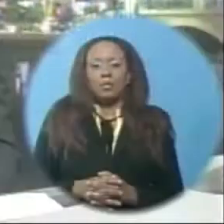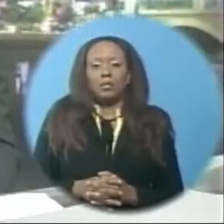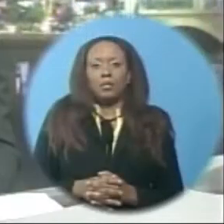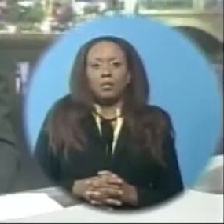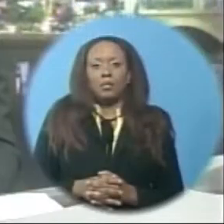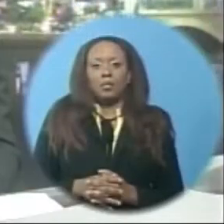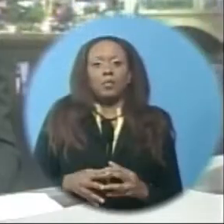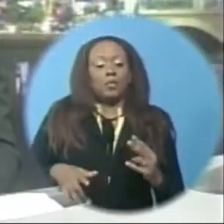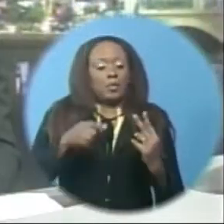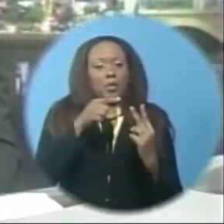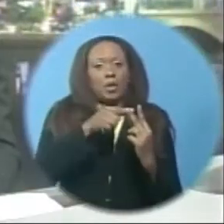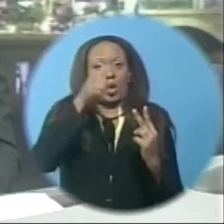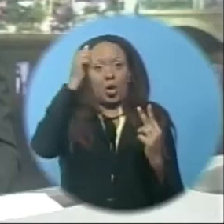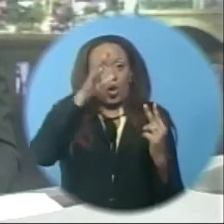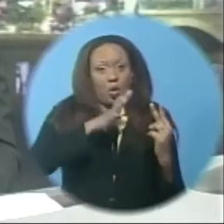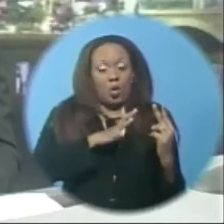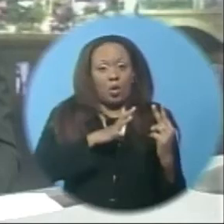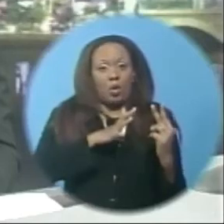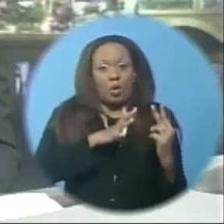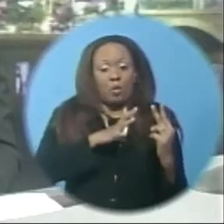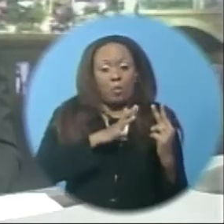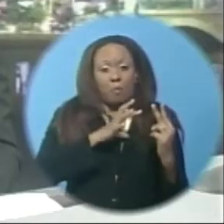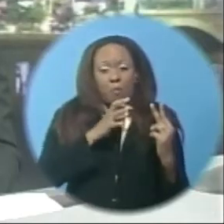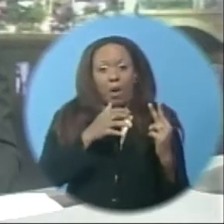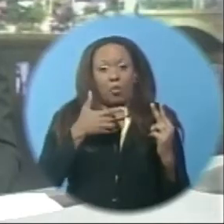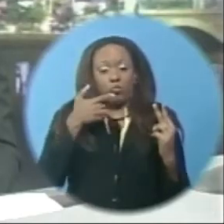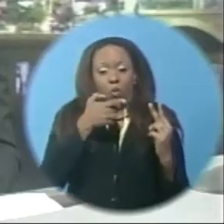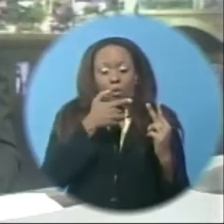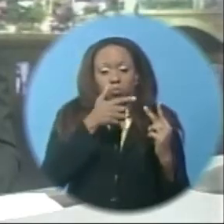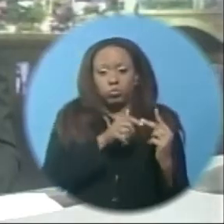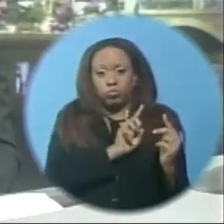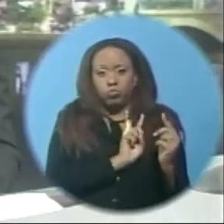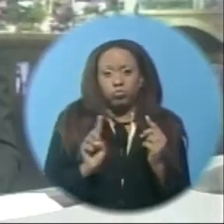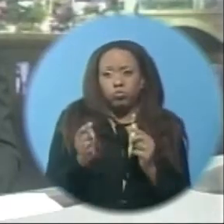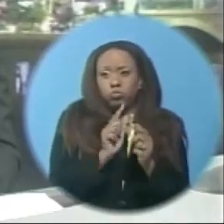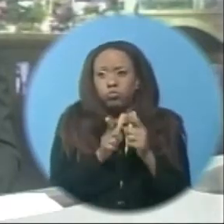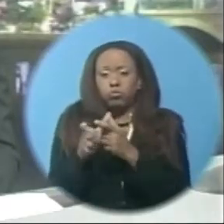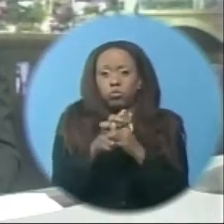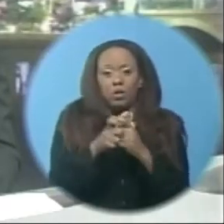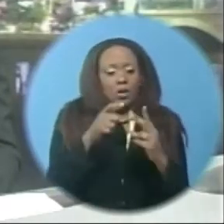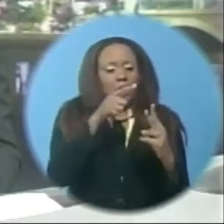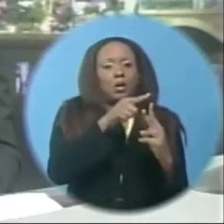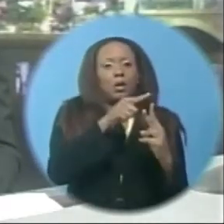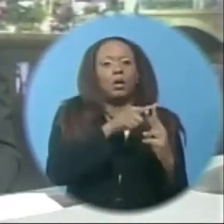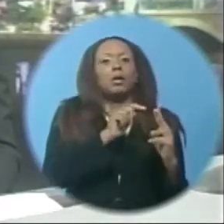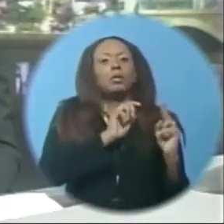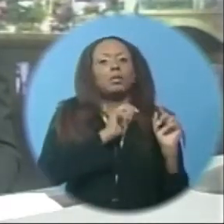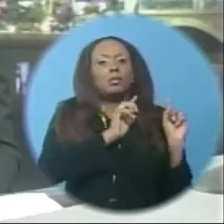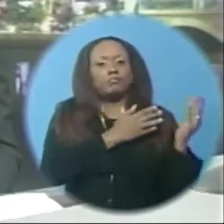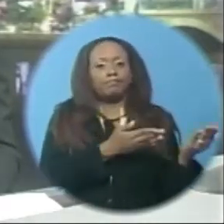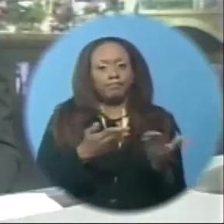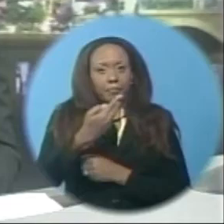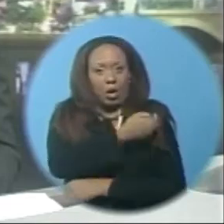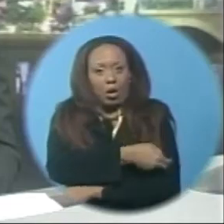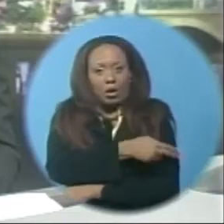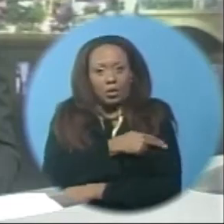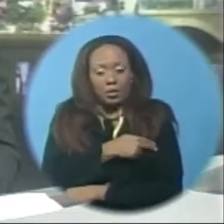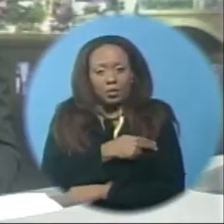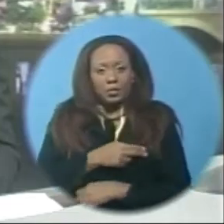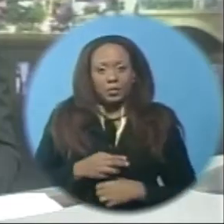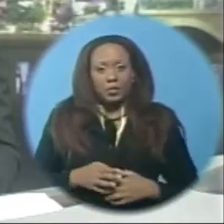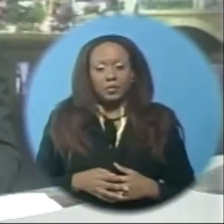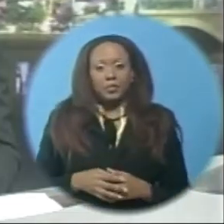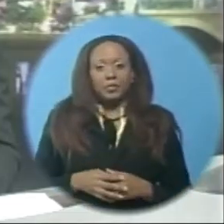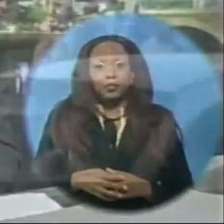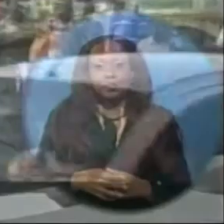in his 30s, transported himself to the Queen Elizabeth Hospital. One person who spoke to CBC News off camera says it was a